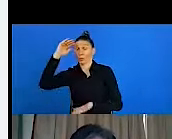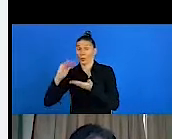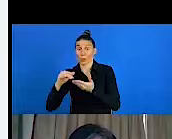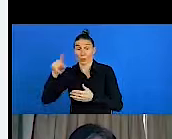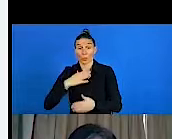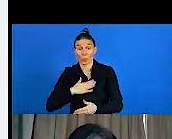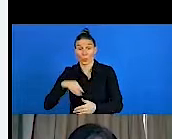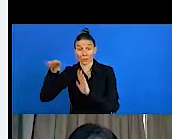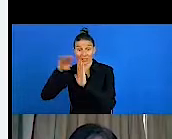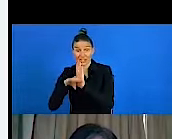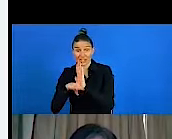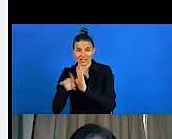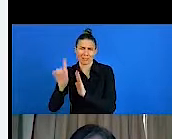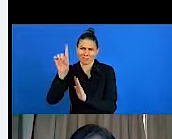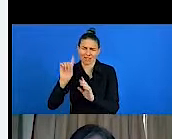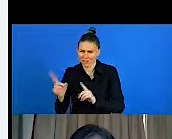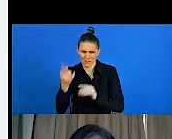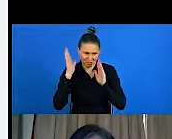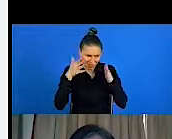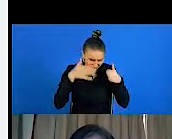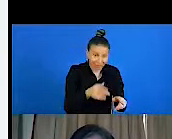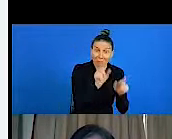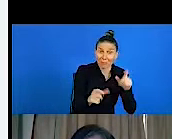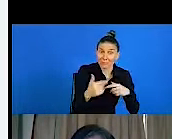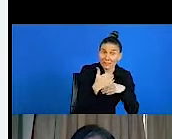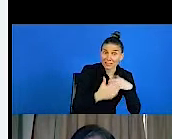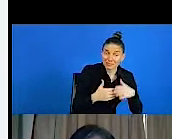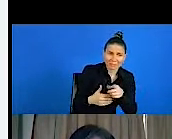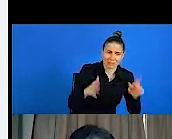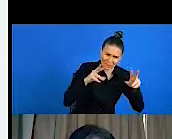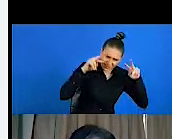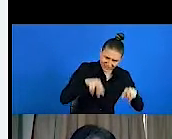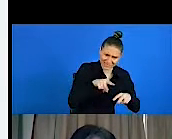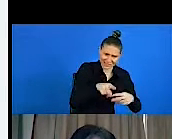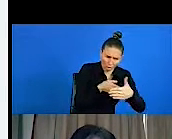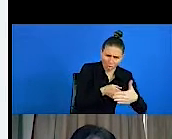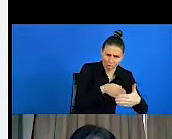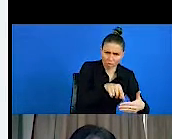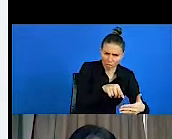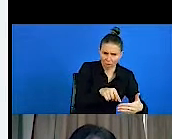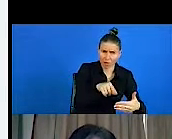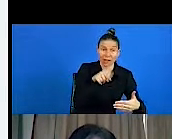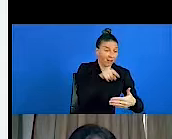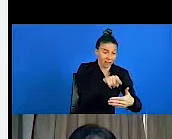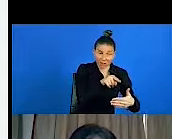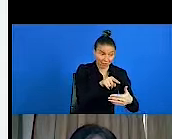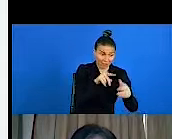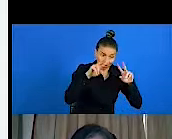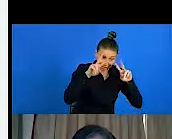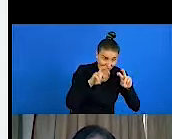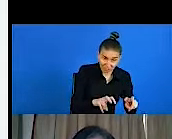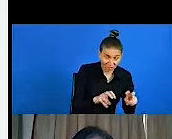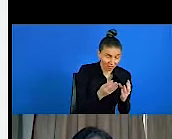one addresses the inequalities faced by people with disabilities and ensures their participation at all stages of